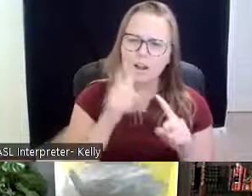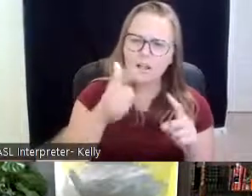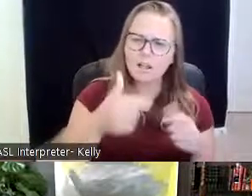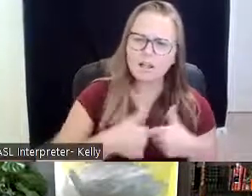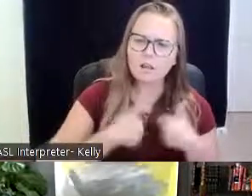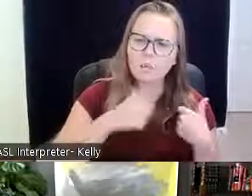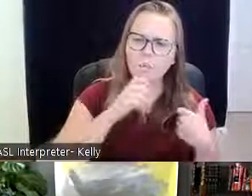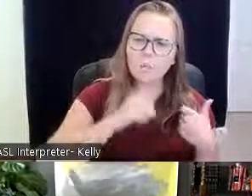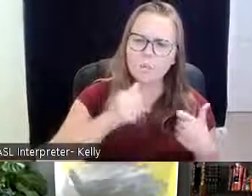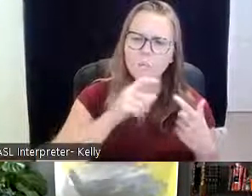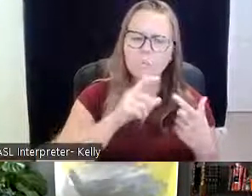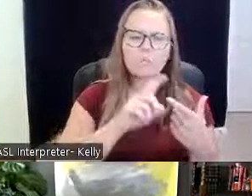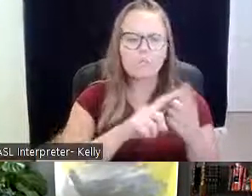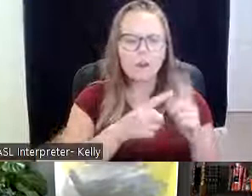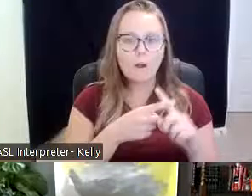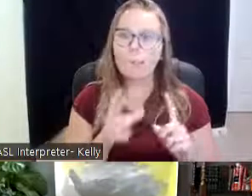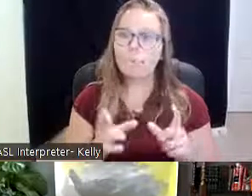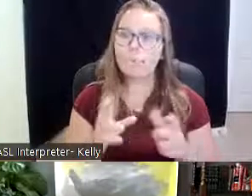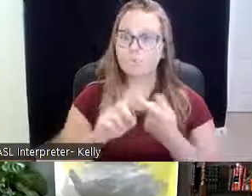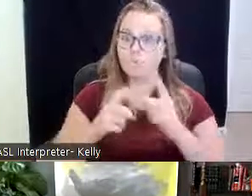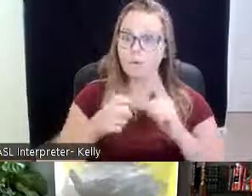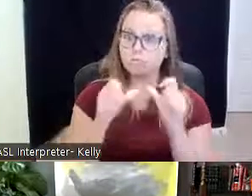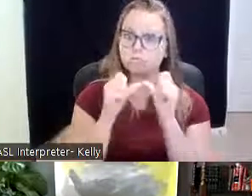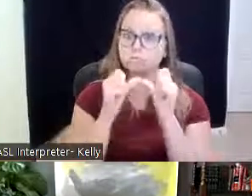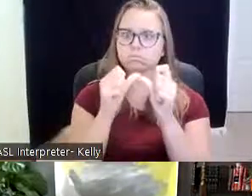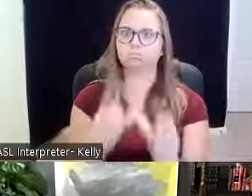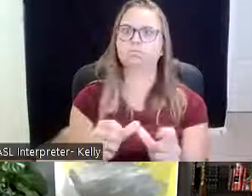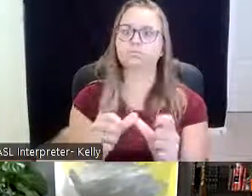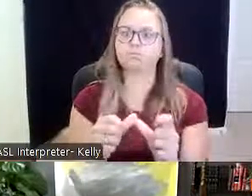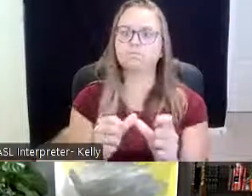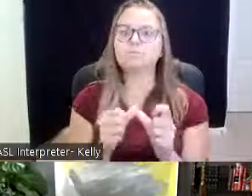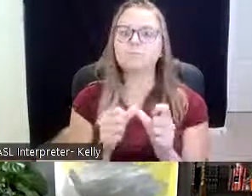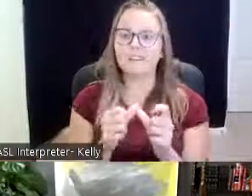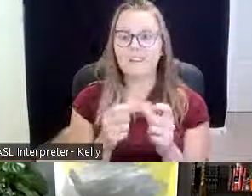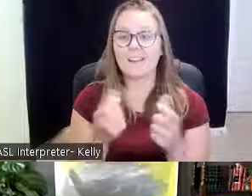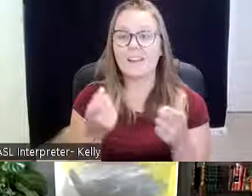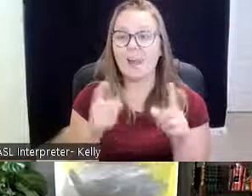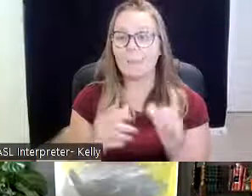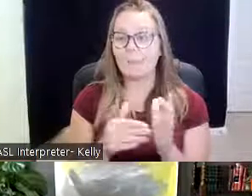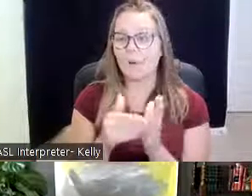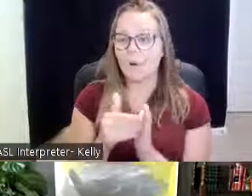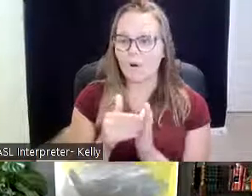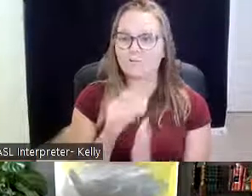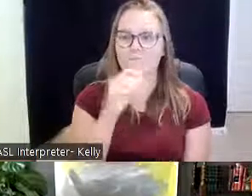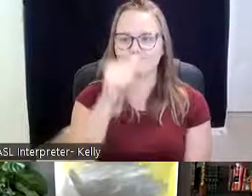even maintaining friendships later in life, and particularly among men.